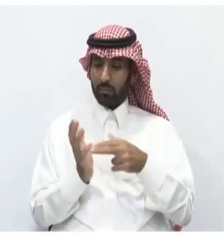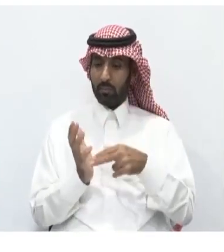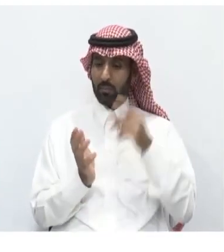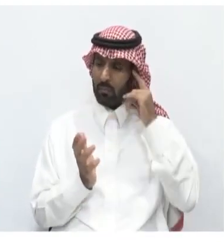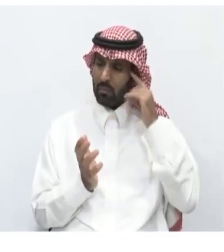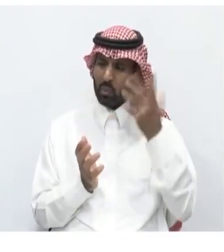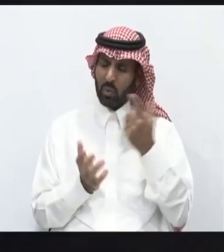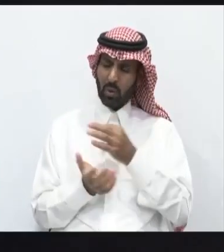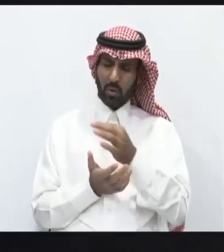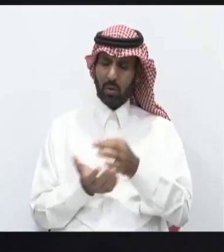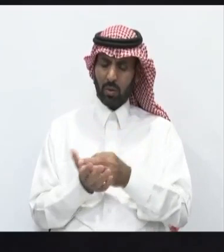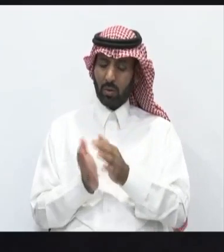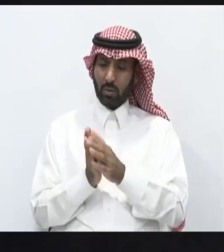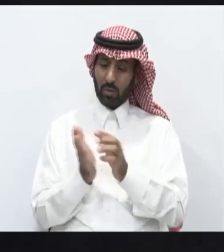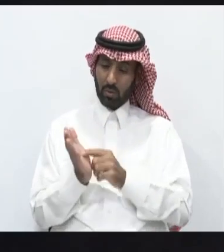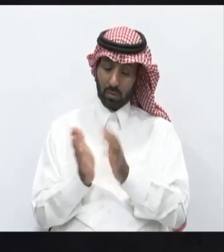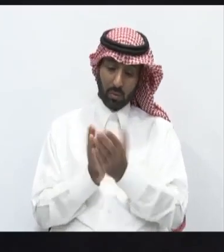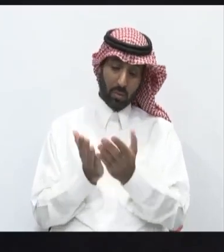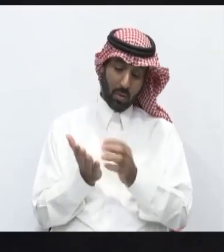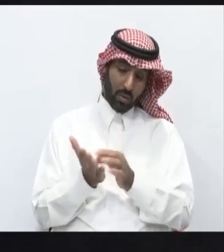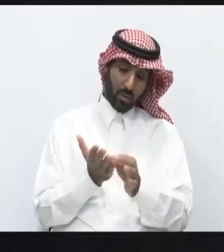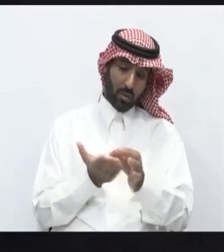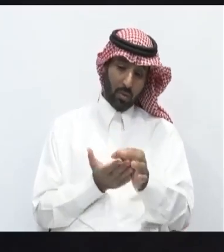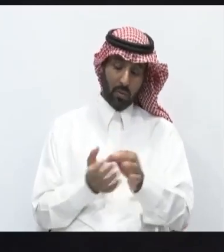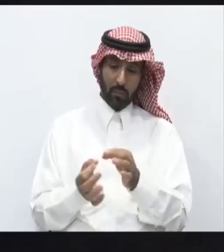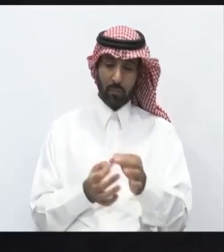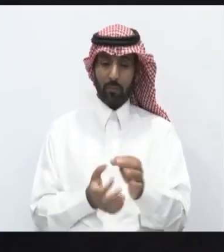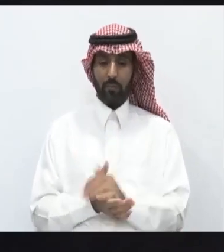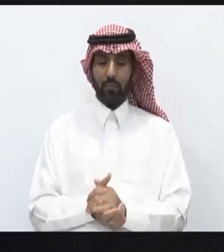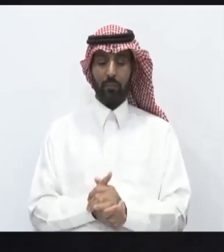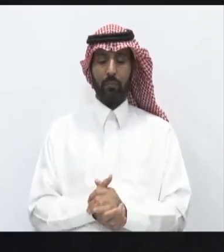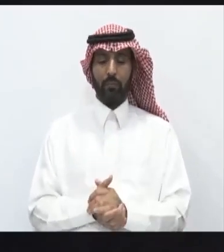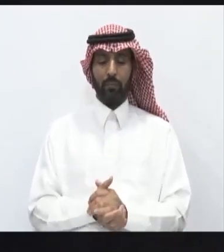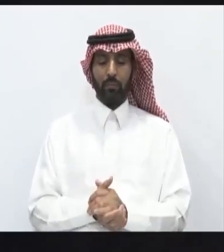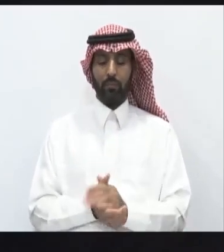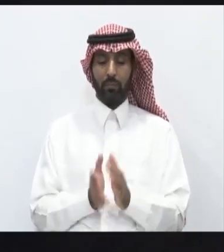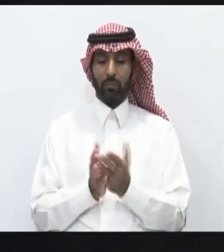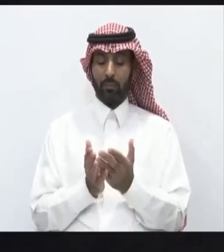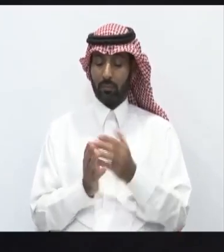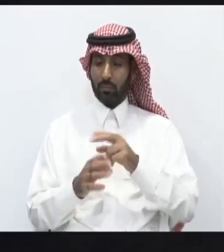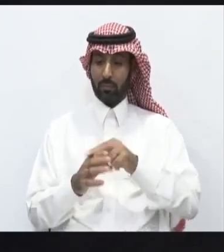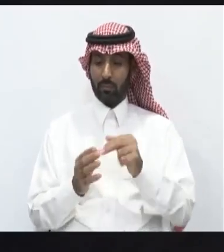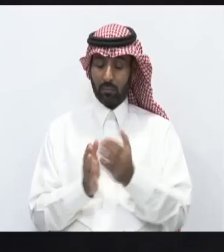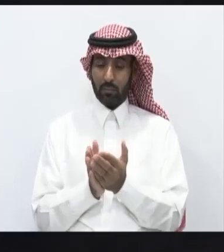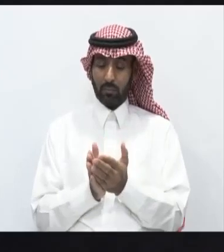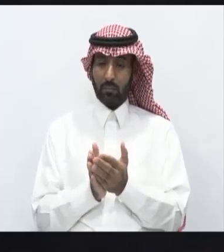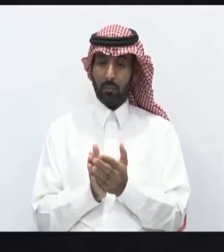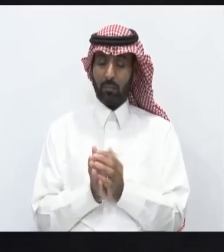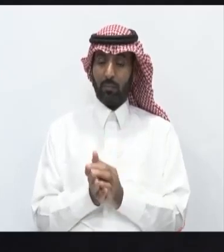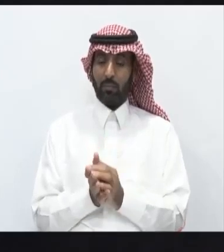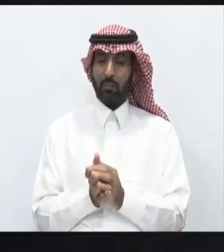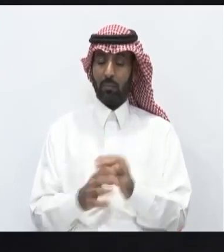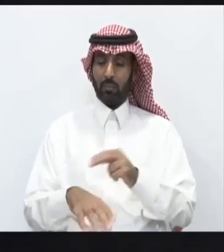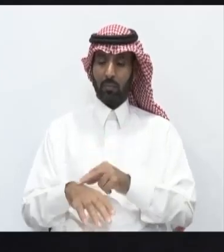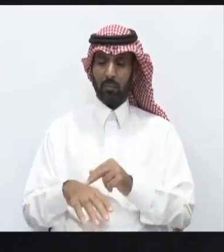know where you are. You open the maps application. Why not? What about the box of bandages? No,